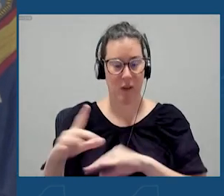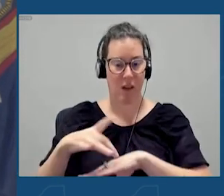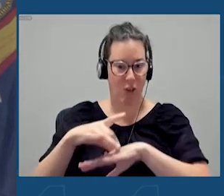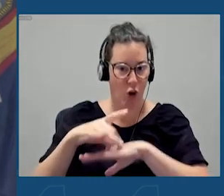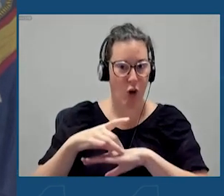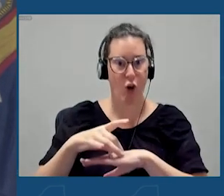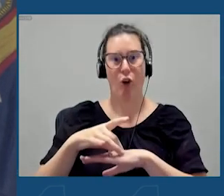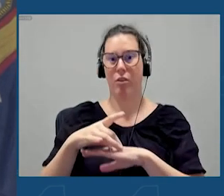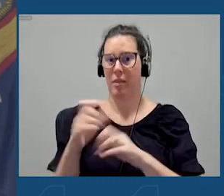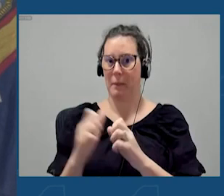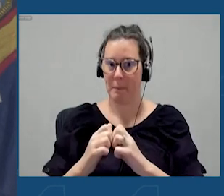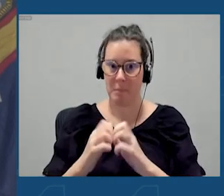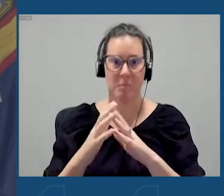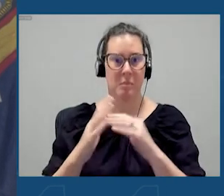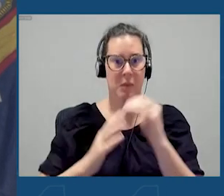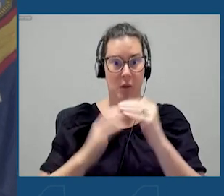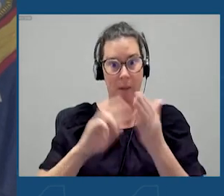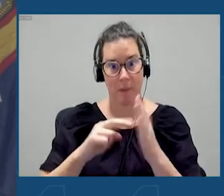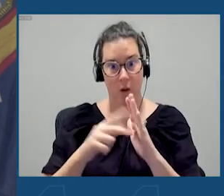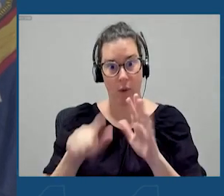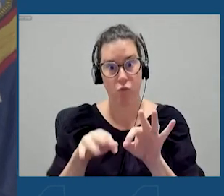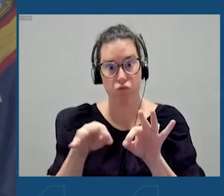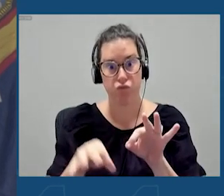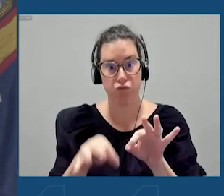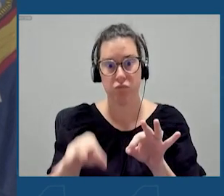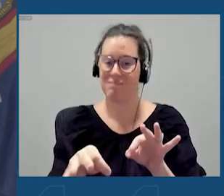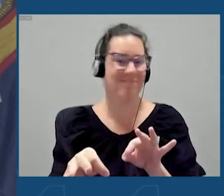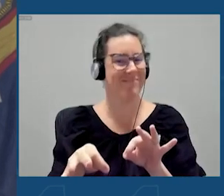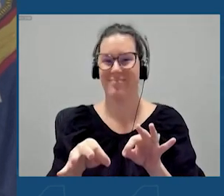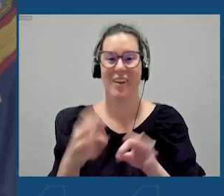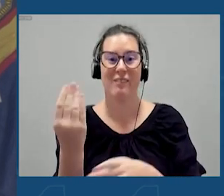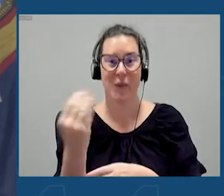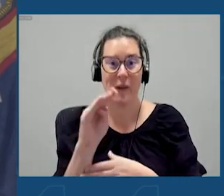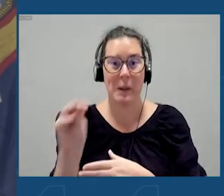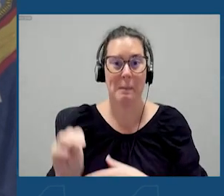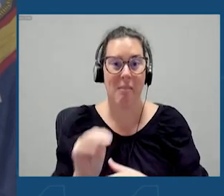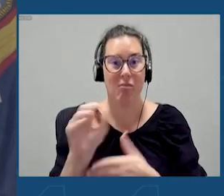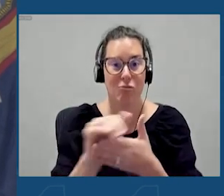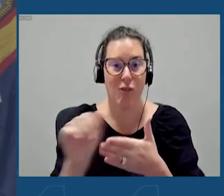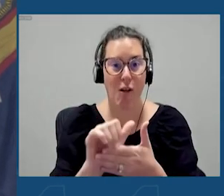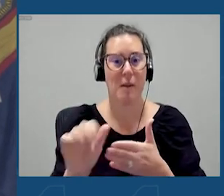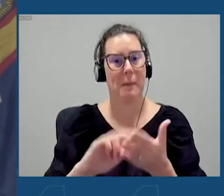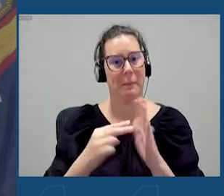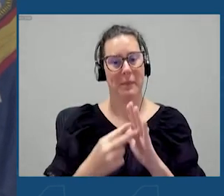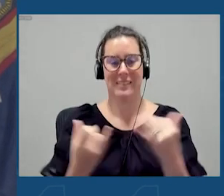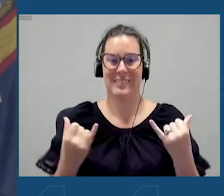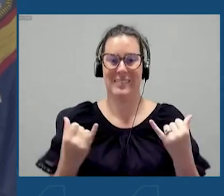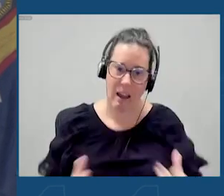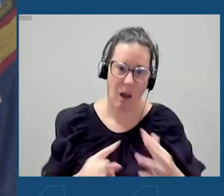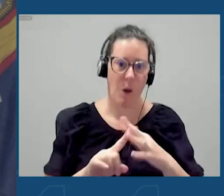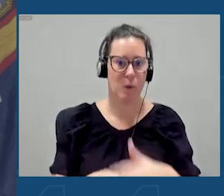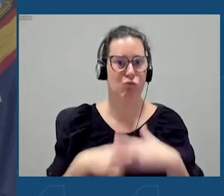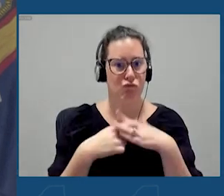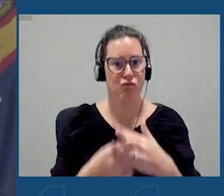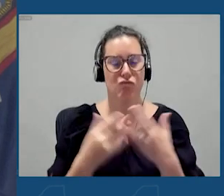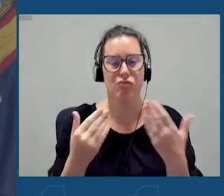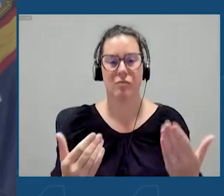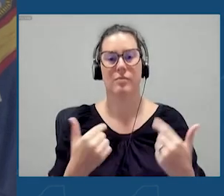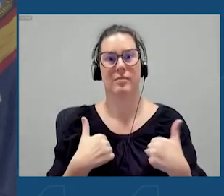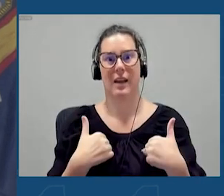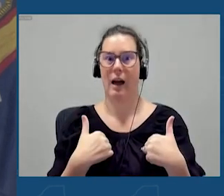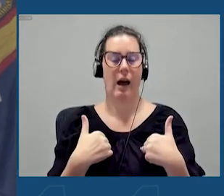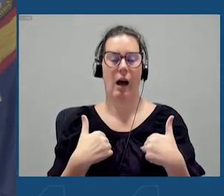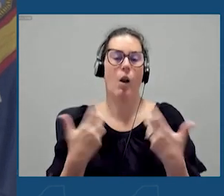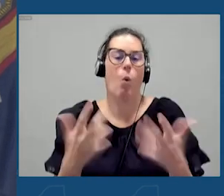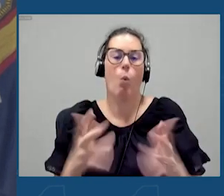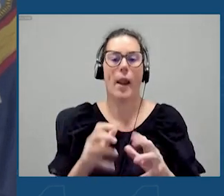infrastructure, it doesn't have to wait any longer. $14 million means it can start right now. I am very impatient.